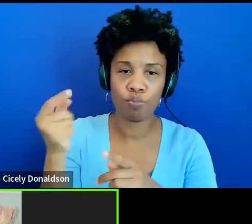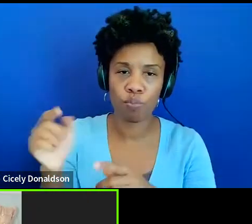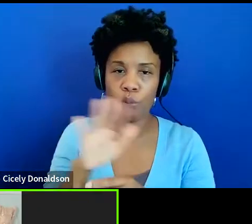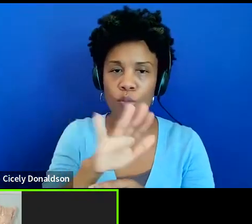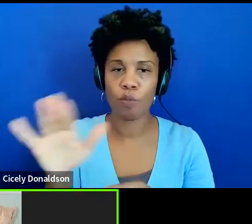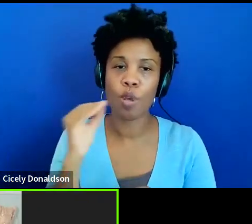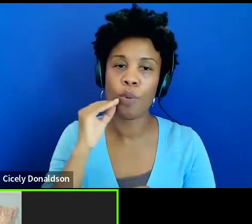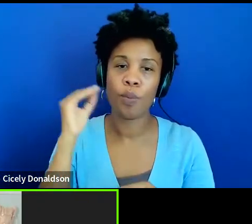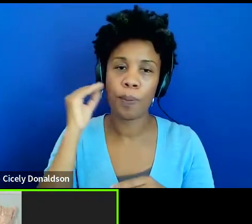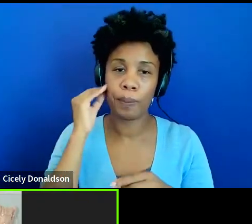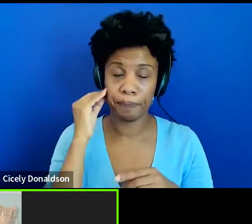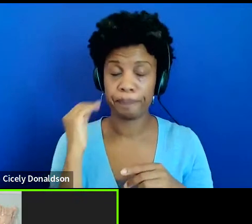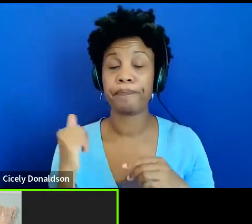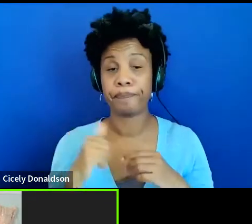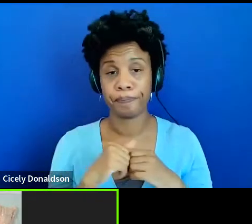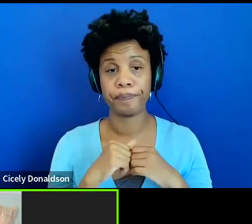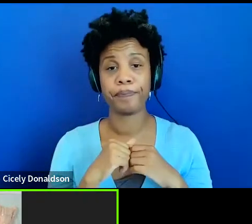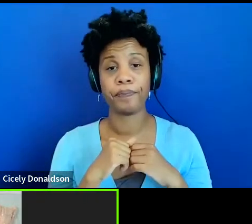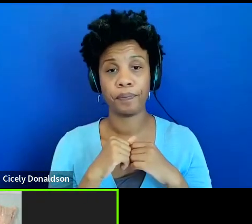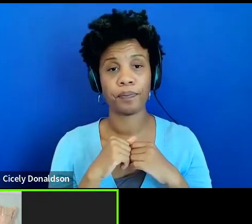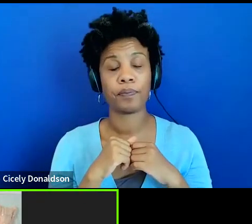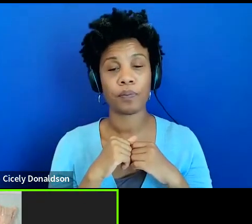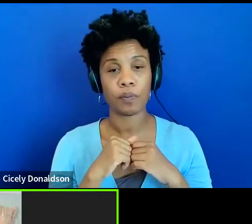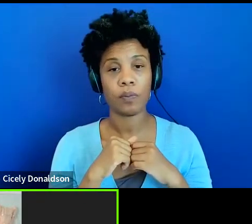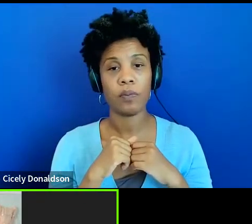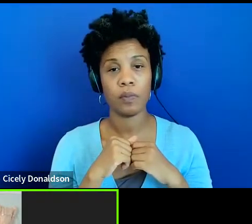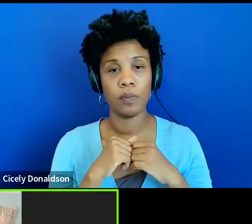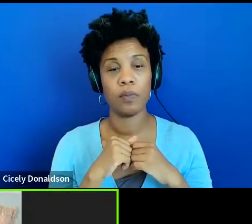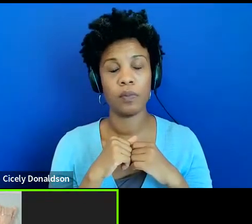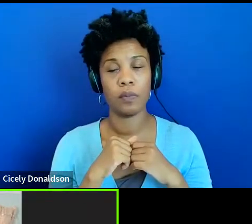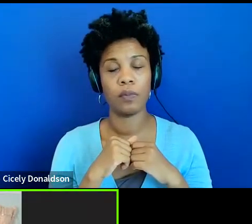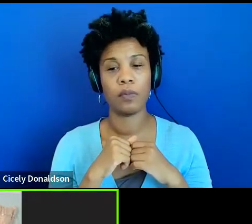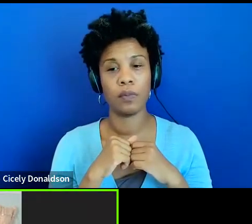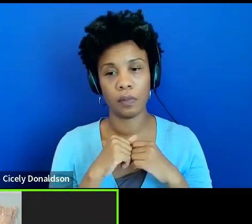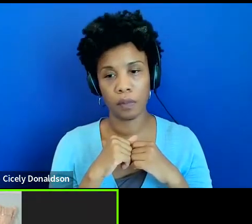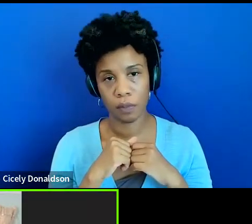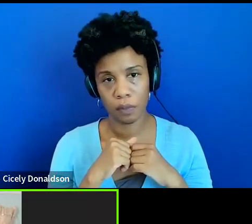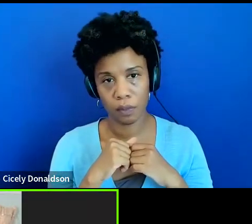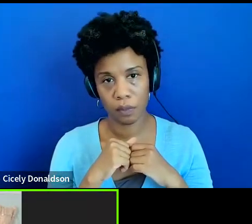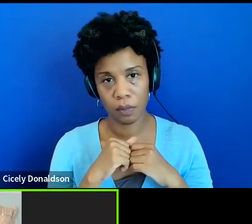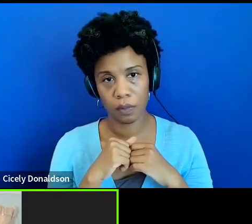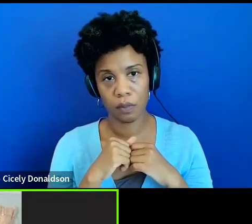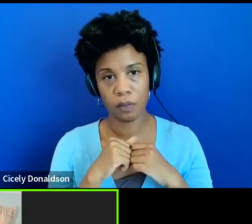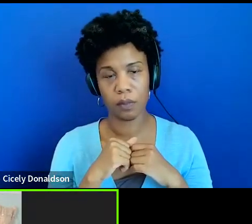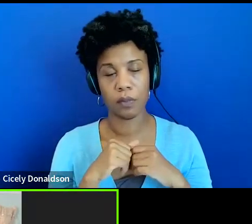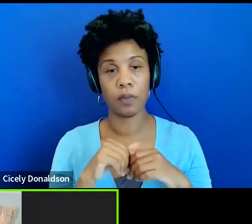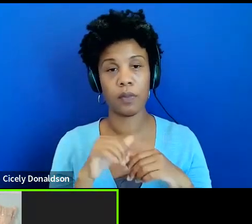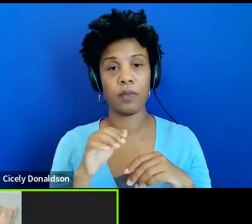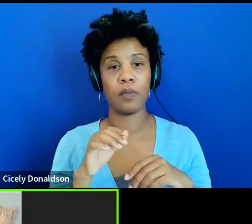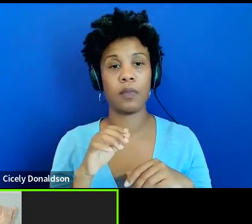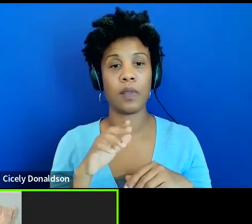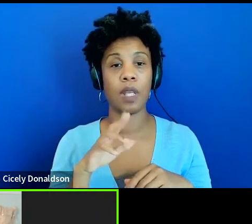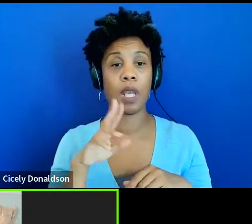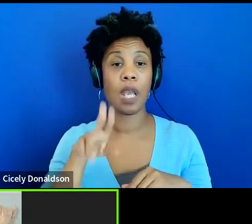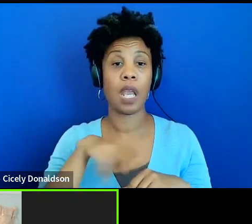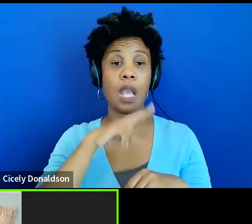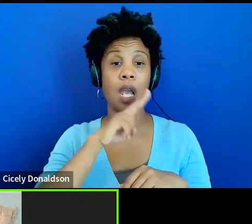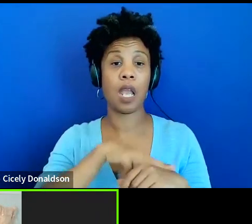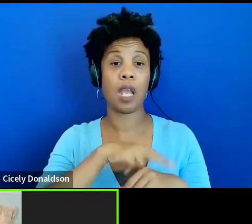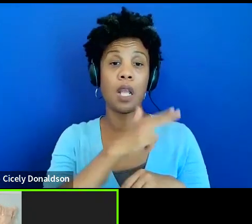it was taken to them. Our national hospital was converted to